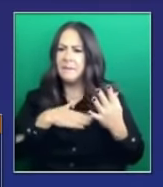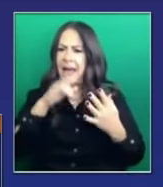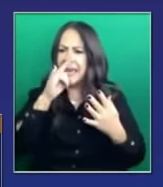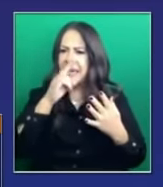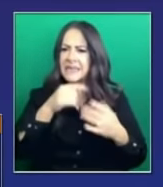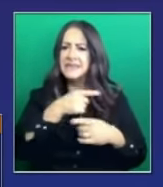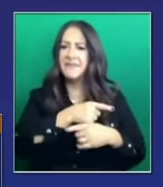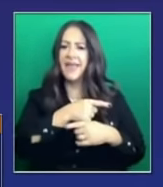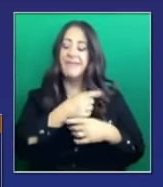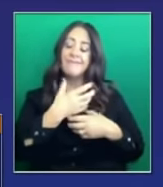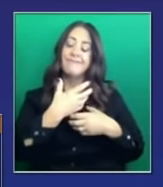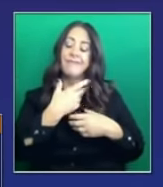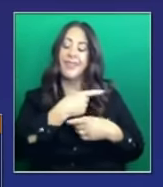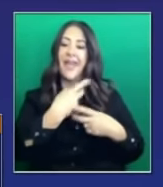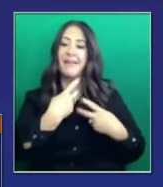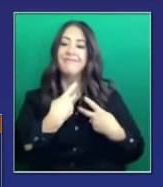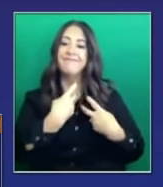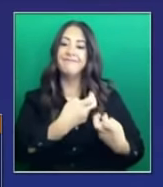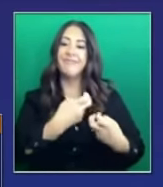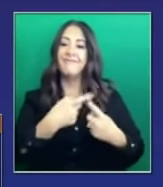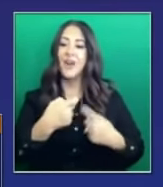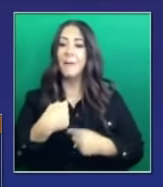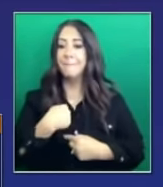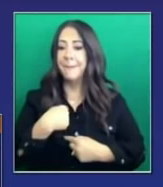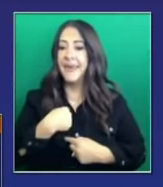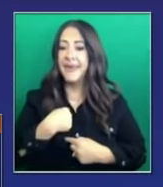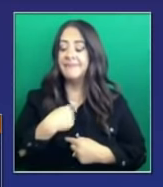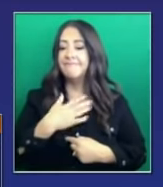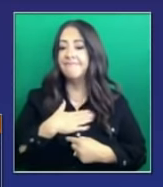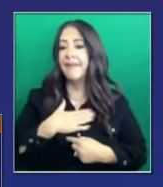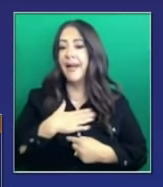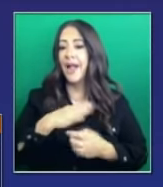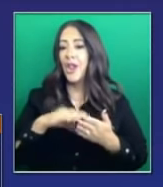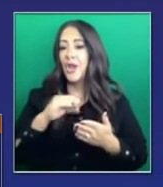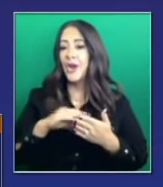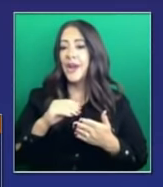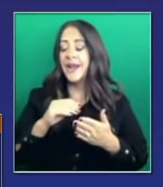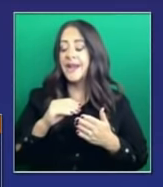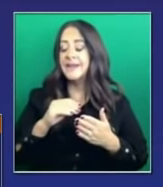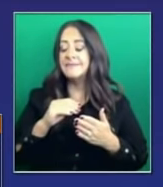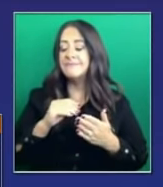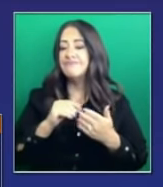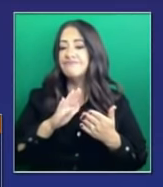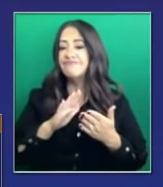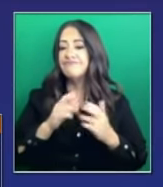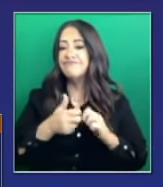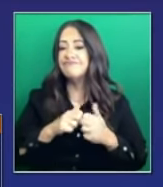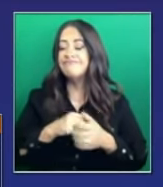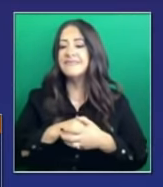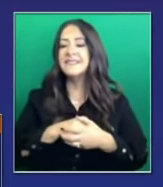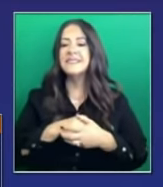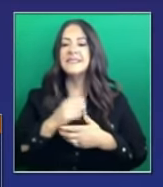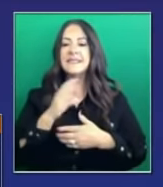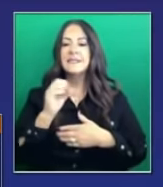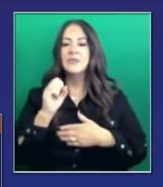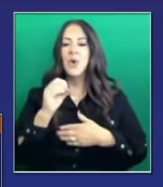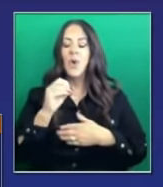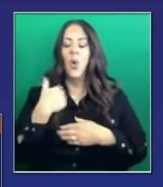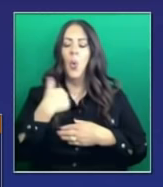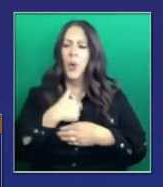father. Those issues are dominant in terms of our discussion in our household and clearly are in